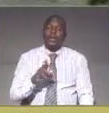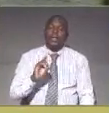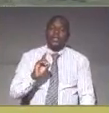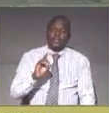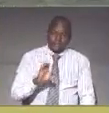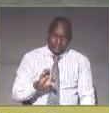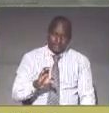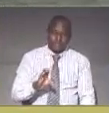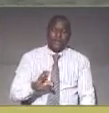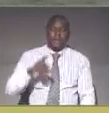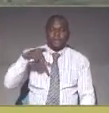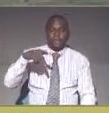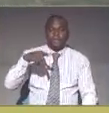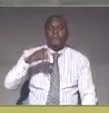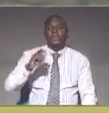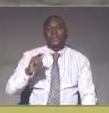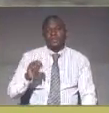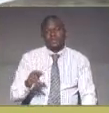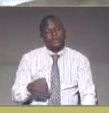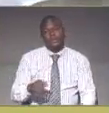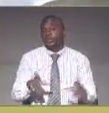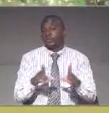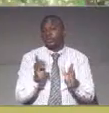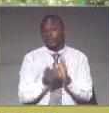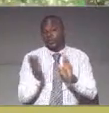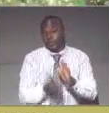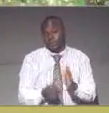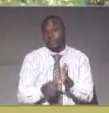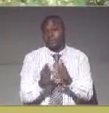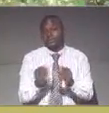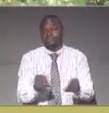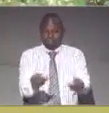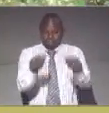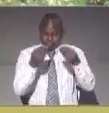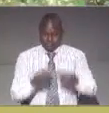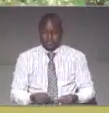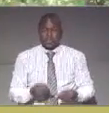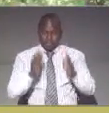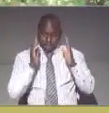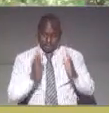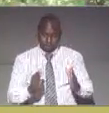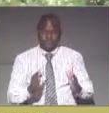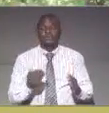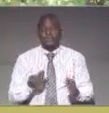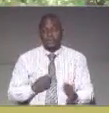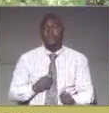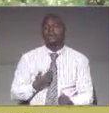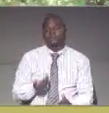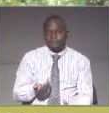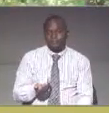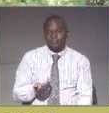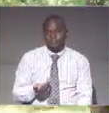Lokap says satisfied documents will resolve the matter. Came to my attention, and of course, we even